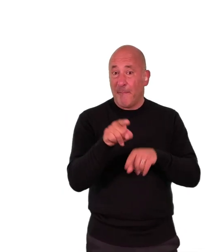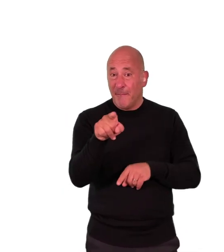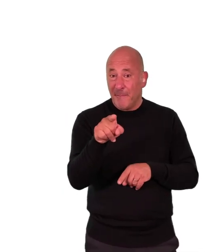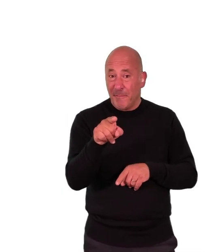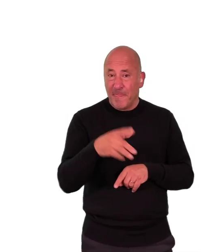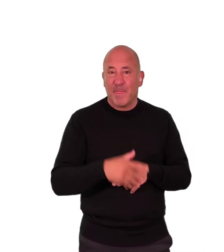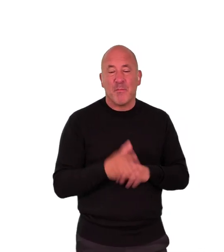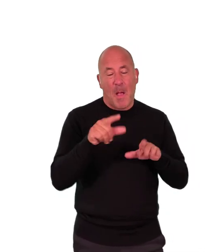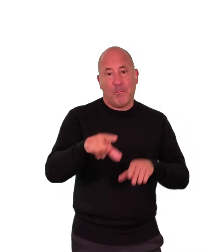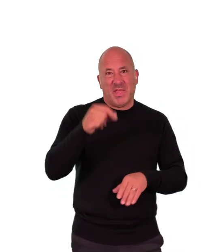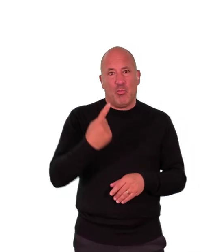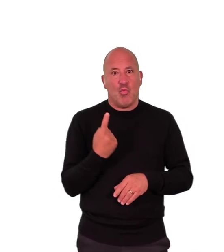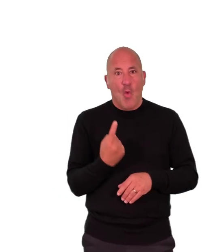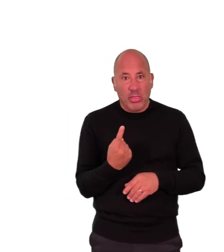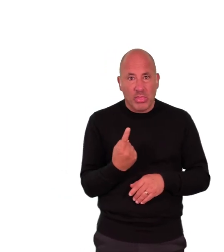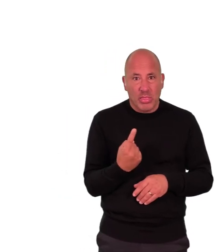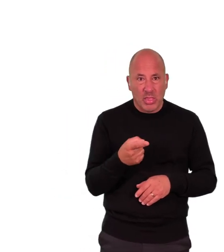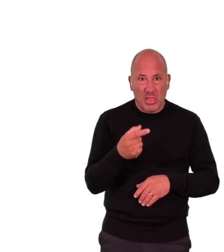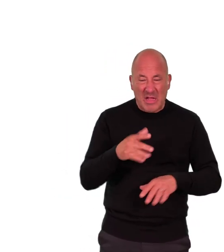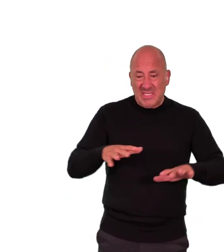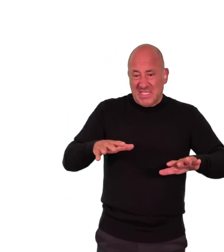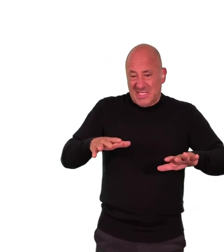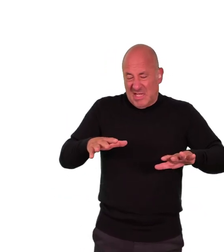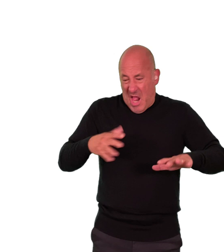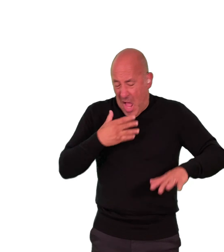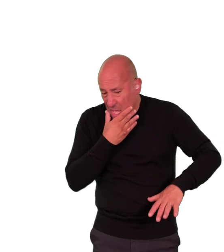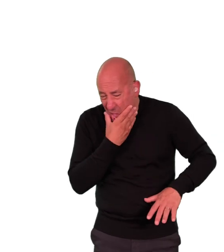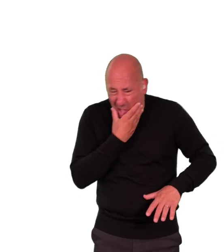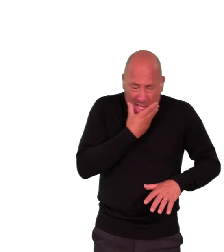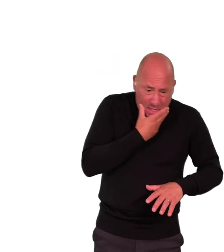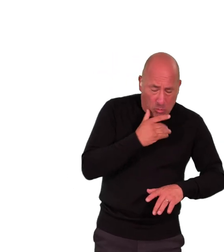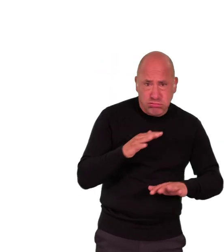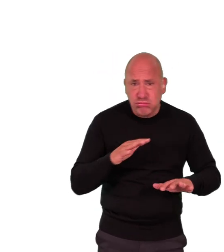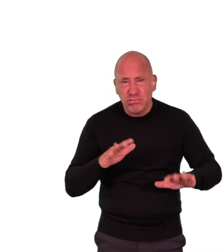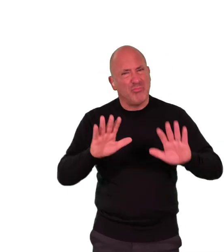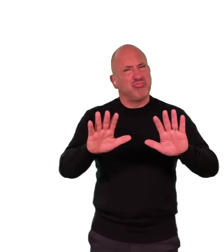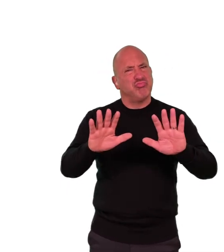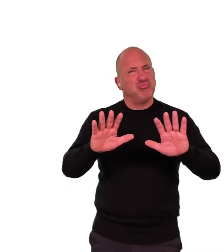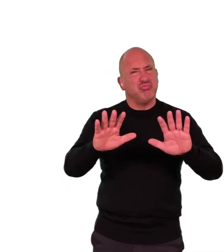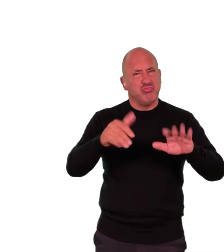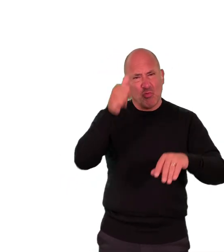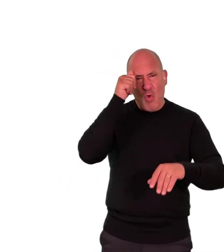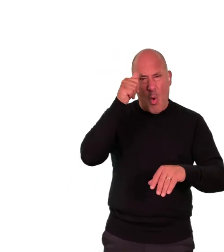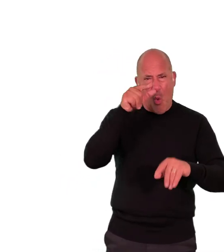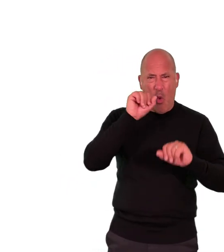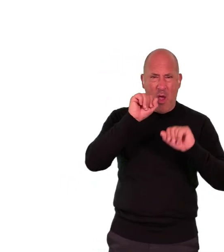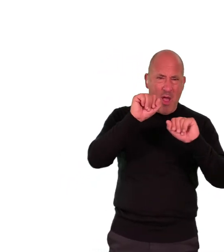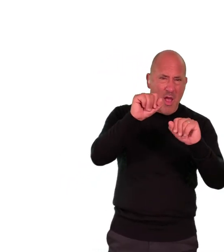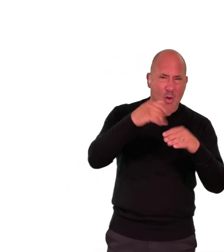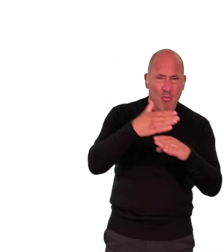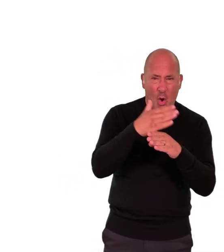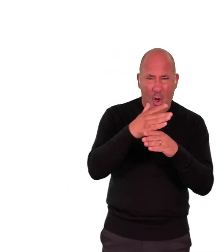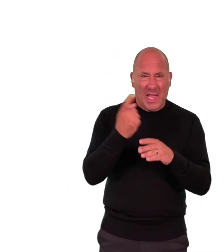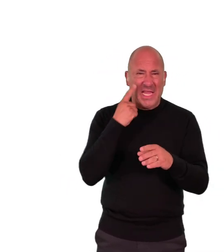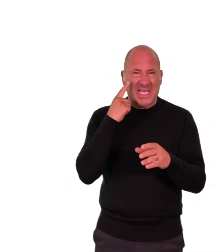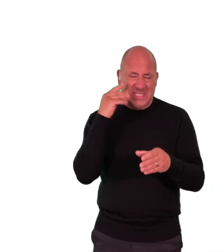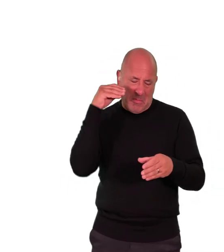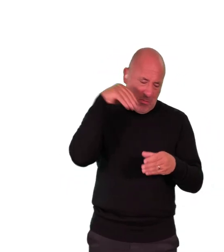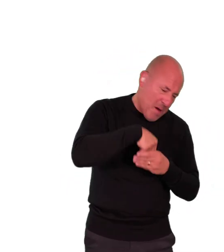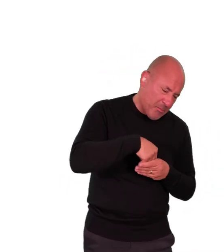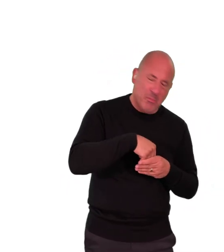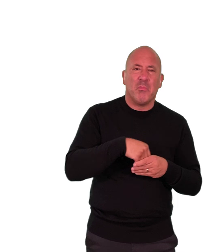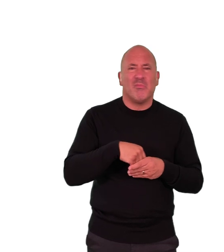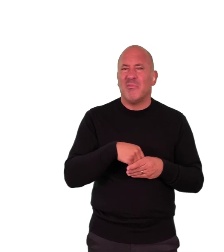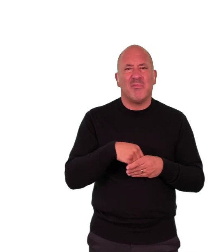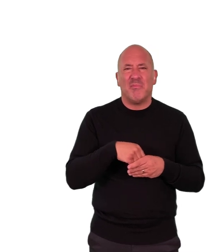Fact 2. This fund supports development activity which demonstrates a meaningful shift in your practice and